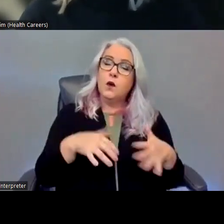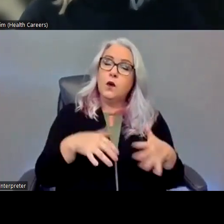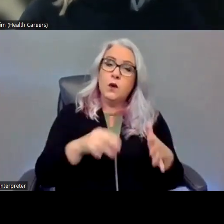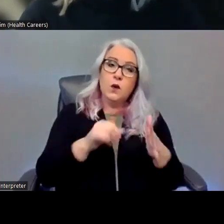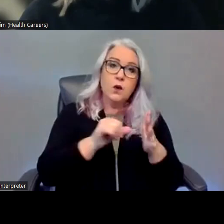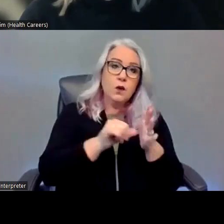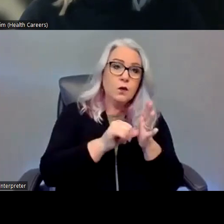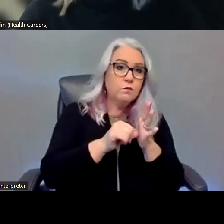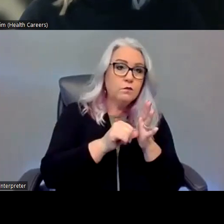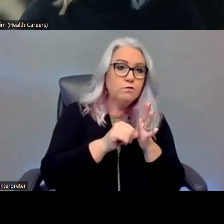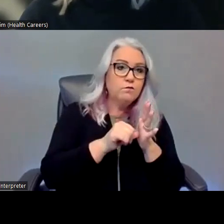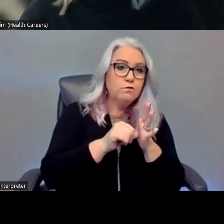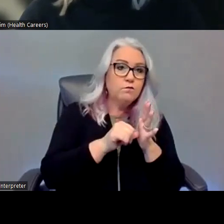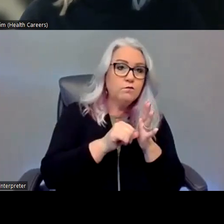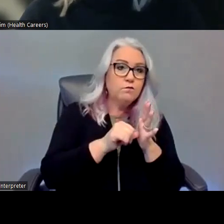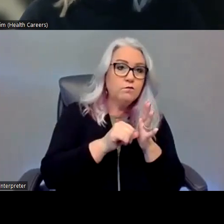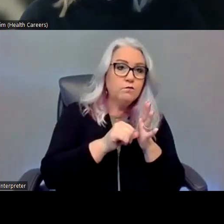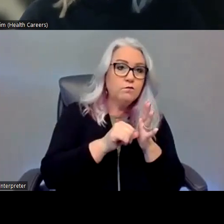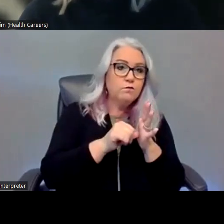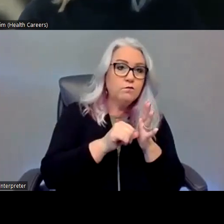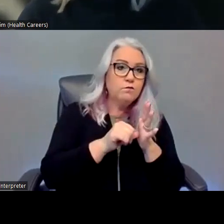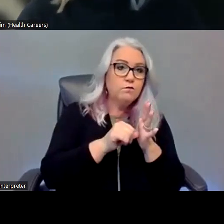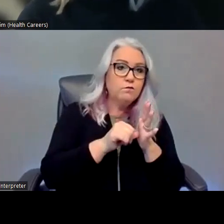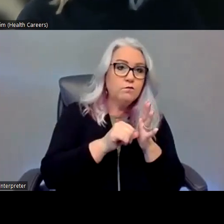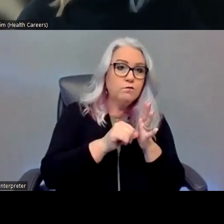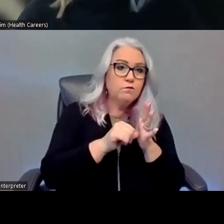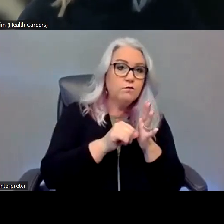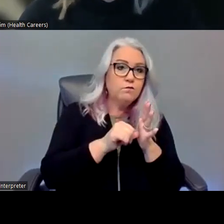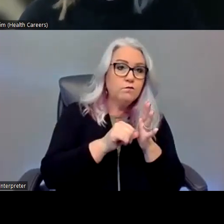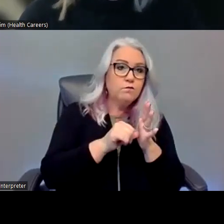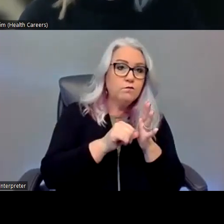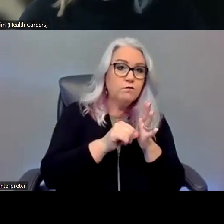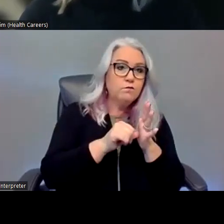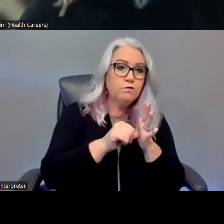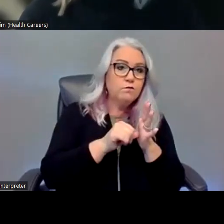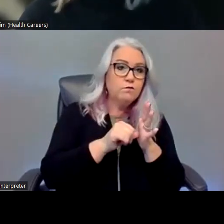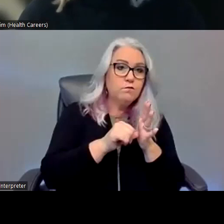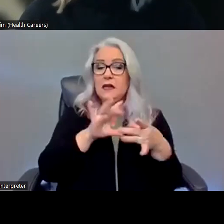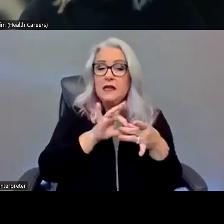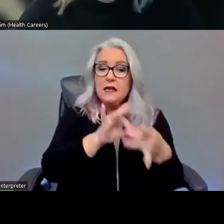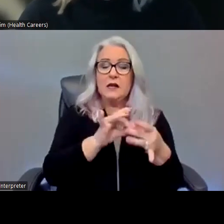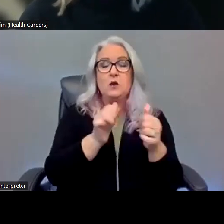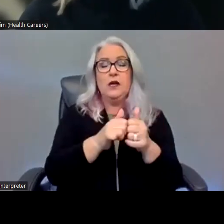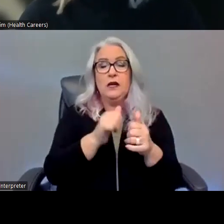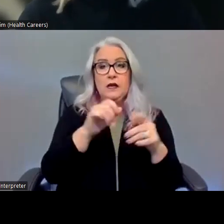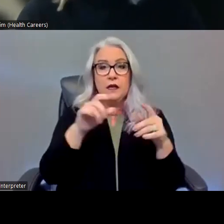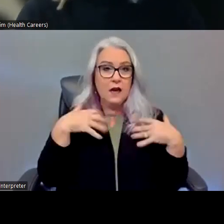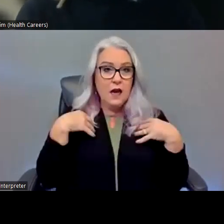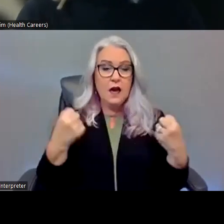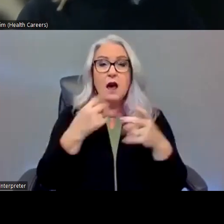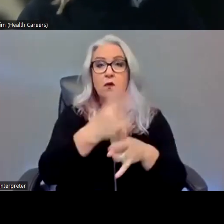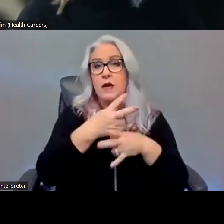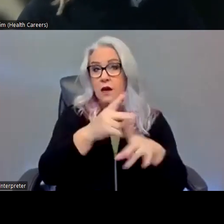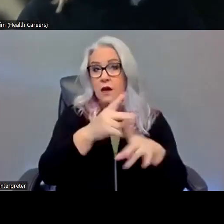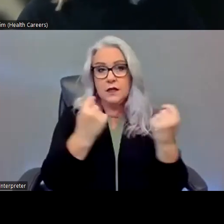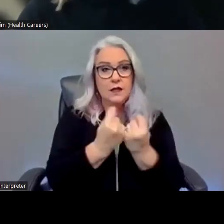are every bit part of the healthcare team. And healthcare could not happen without them, even though they're kind